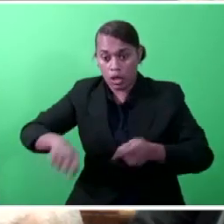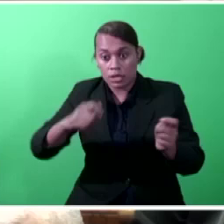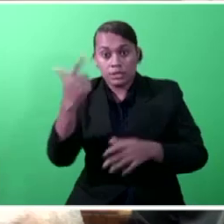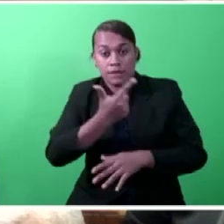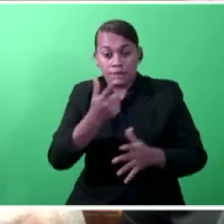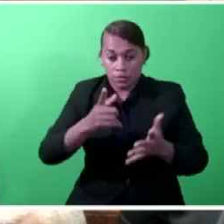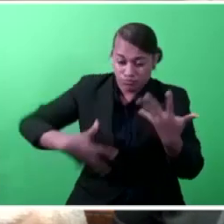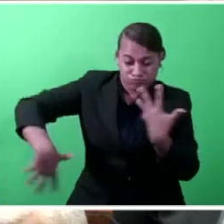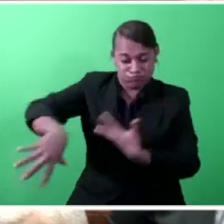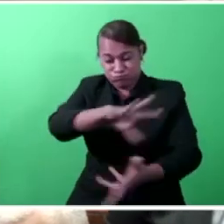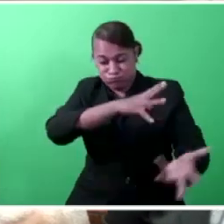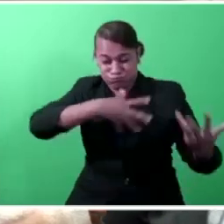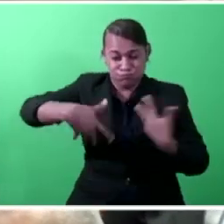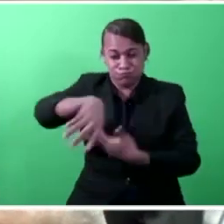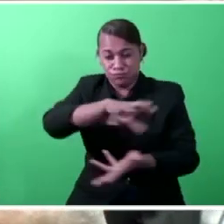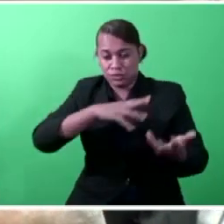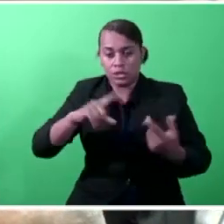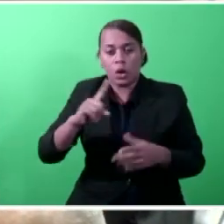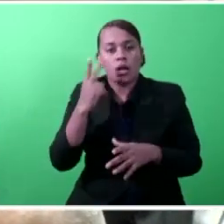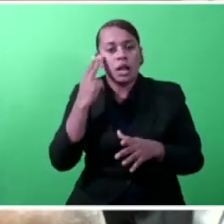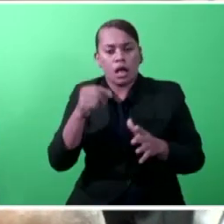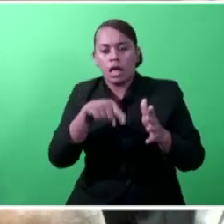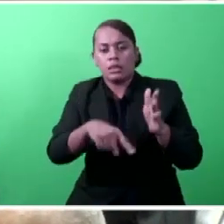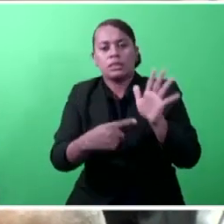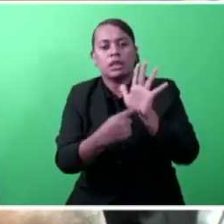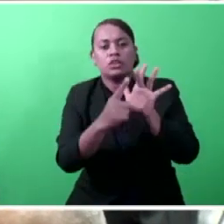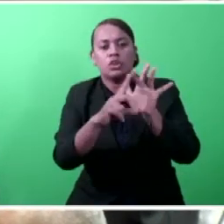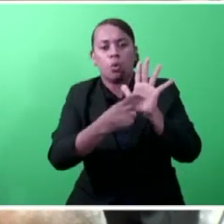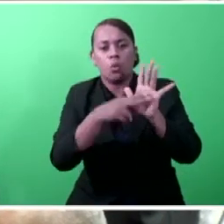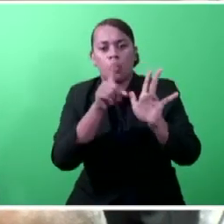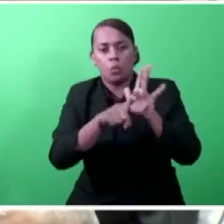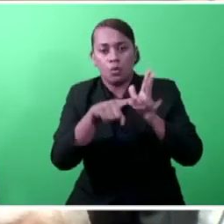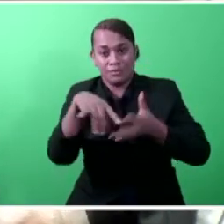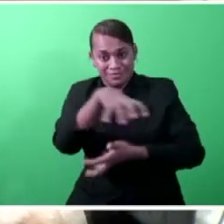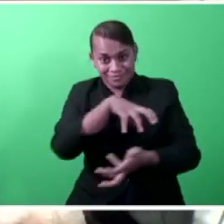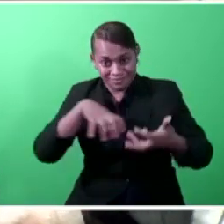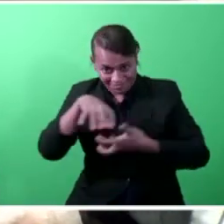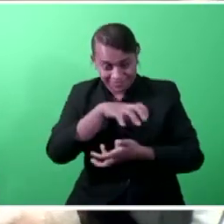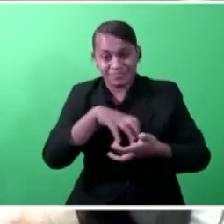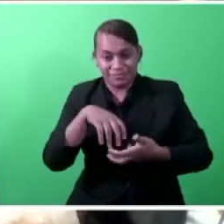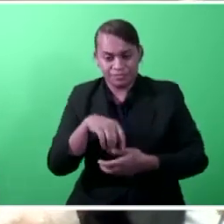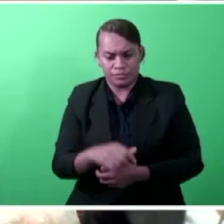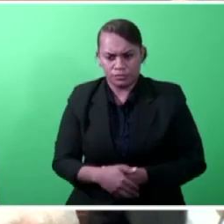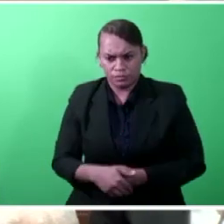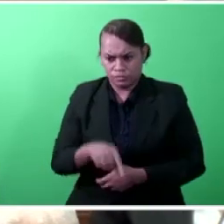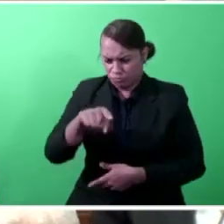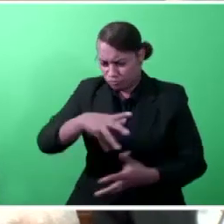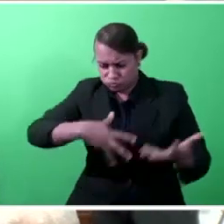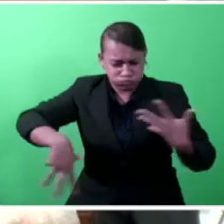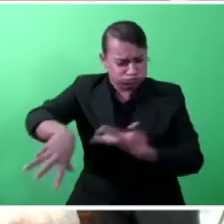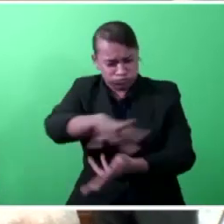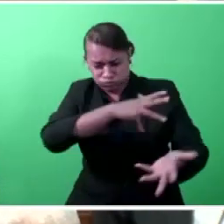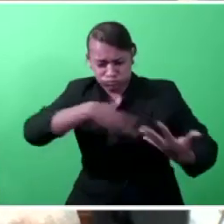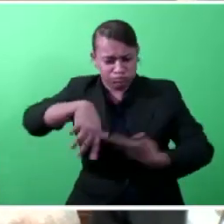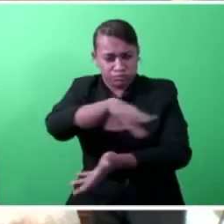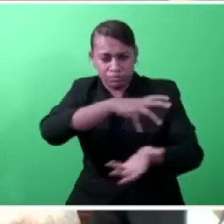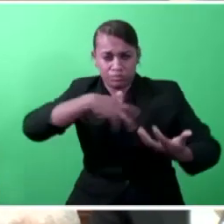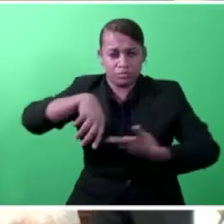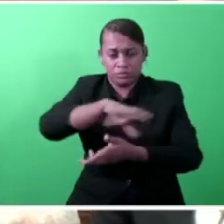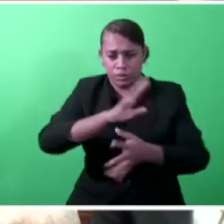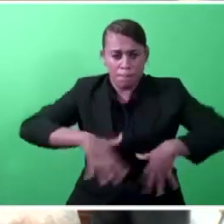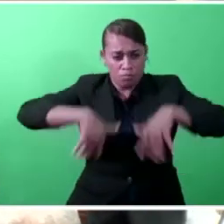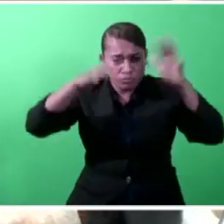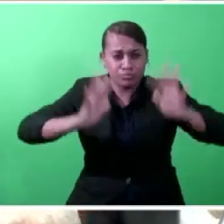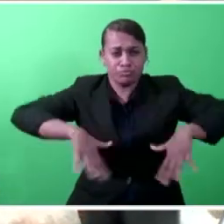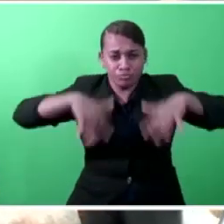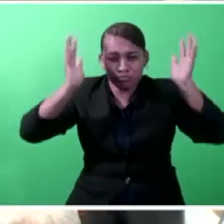and was named as Tropical Cyclone Tino. Tropical Cyclone Tino resulted in significant rainfall in